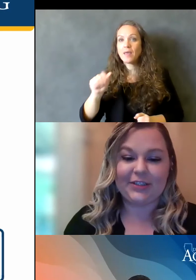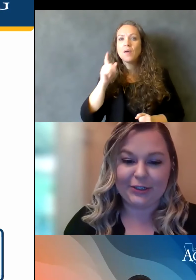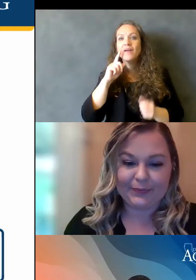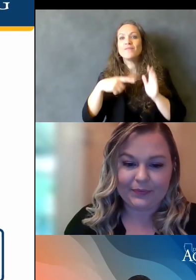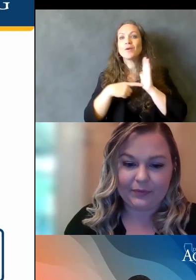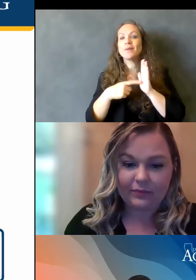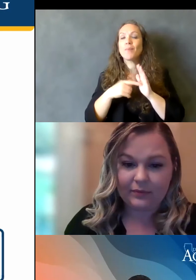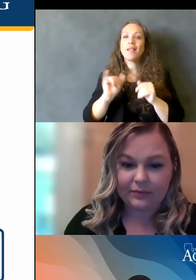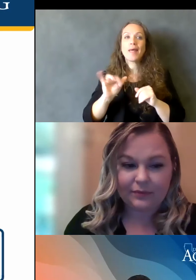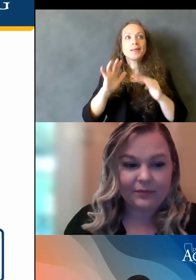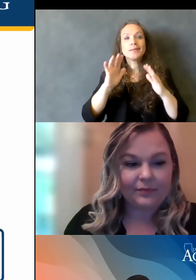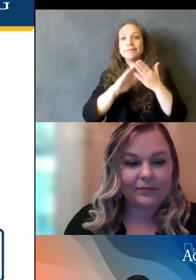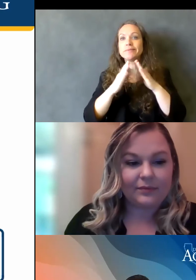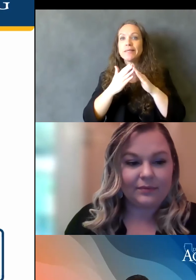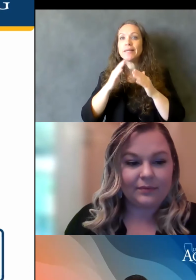senior center.